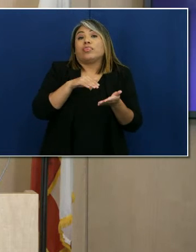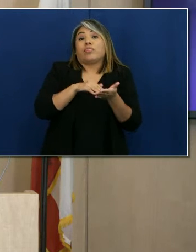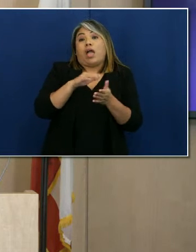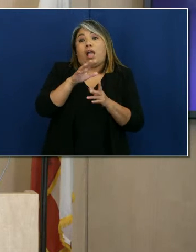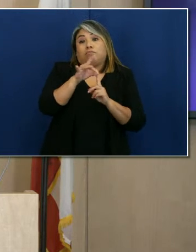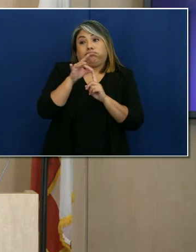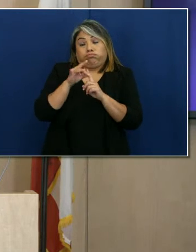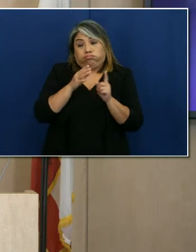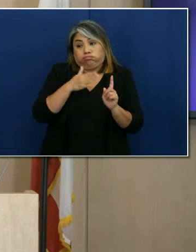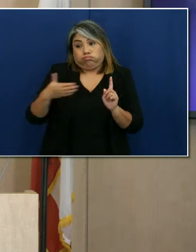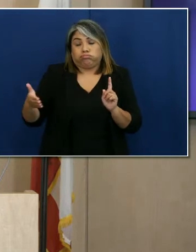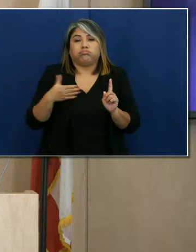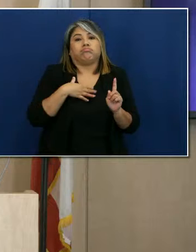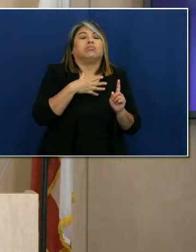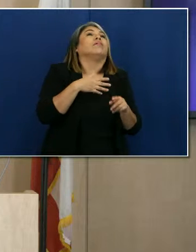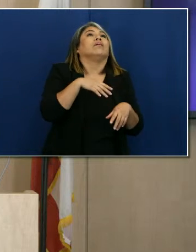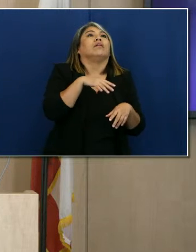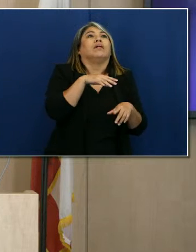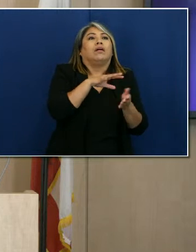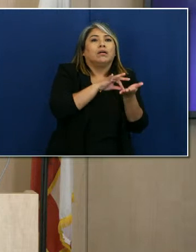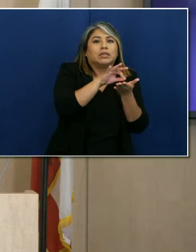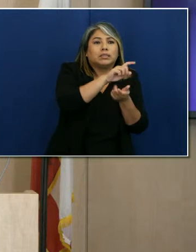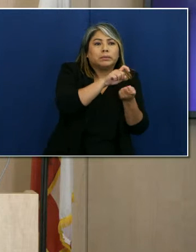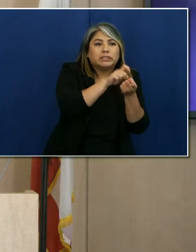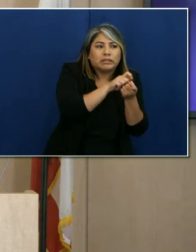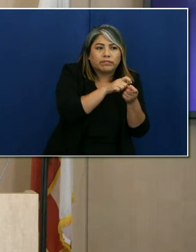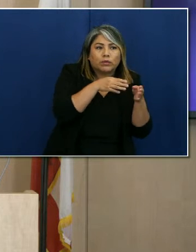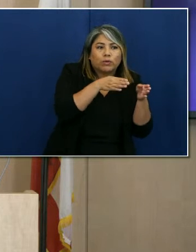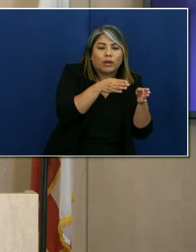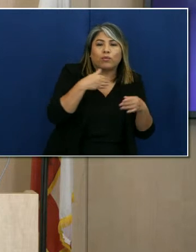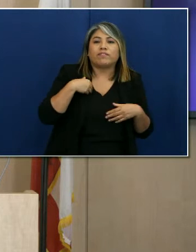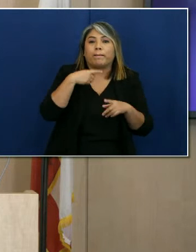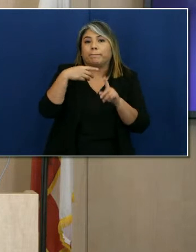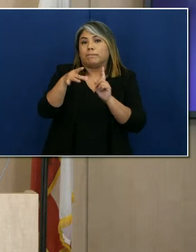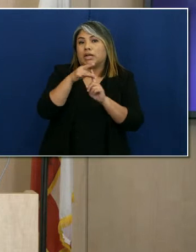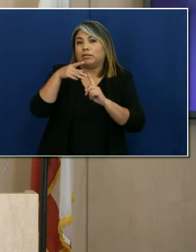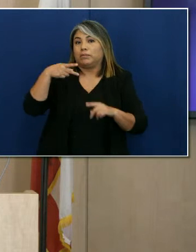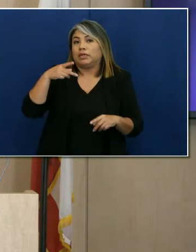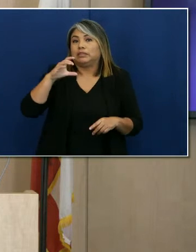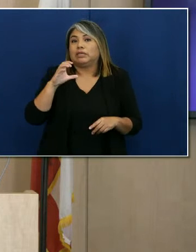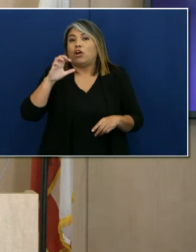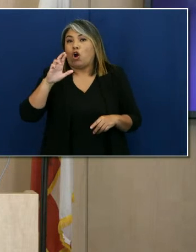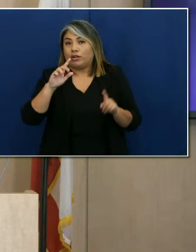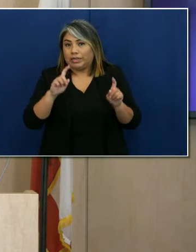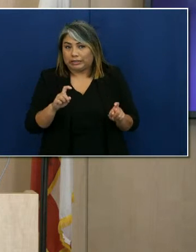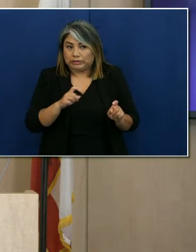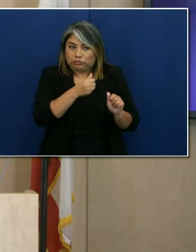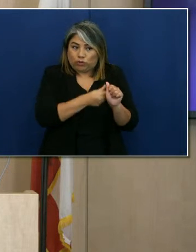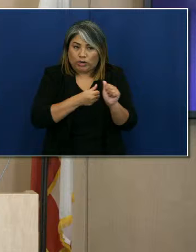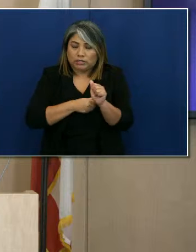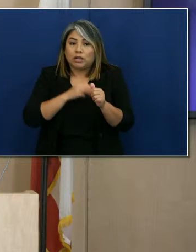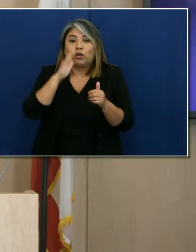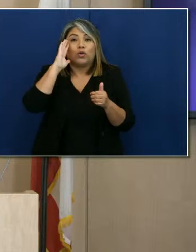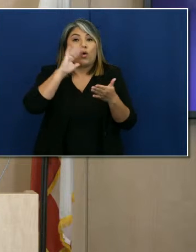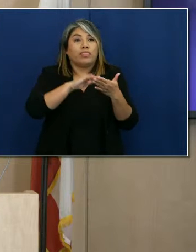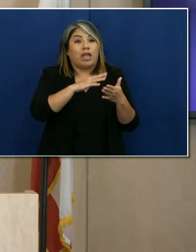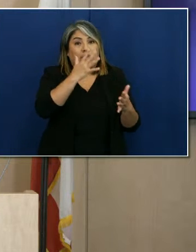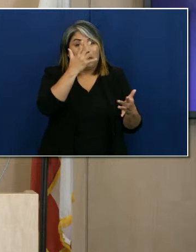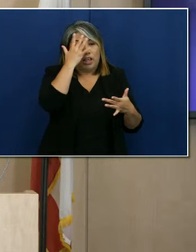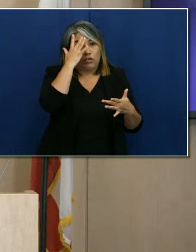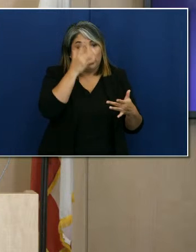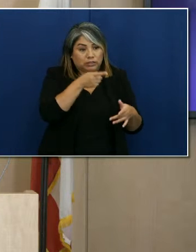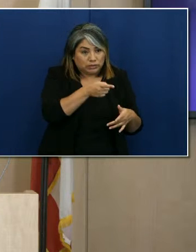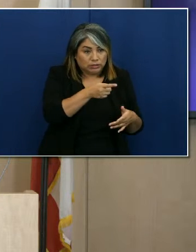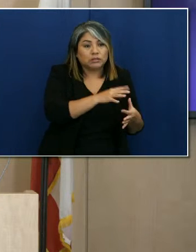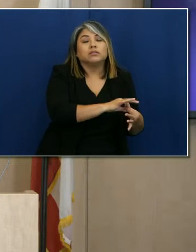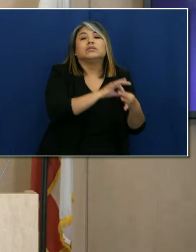have positive PCR tests for each one of those cases, and we know that the illness that they had was directly related to illness